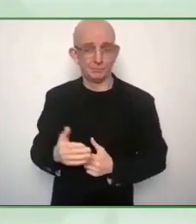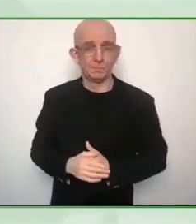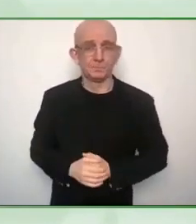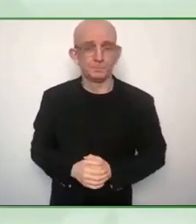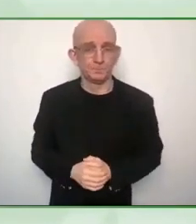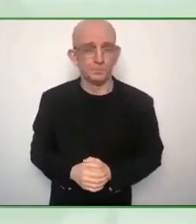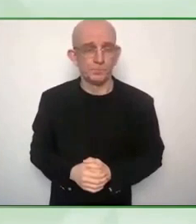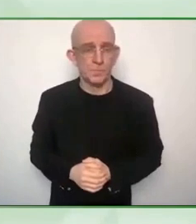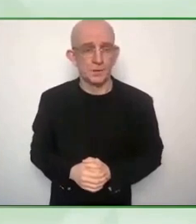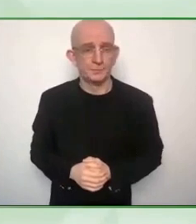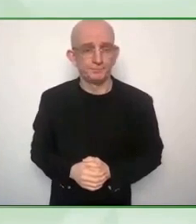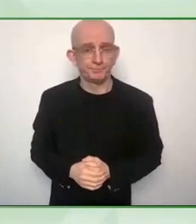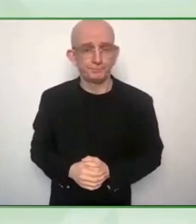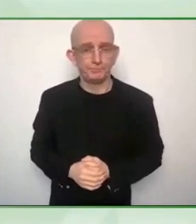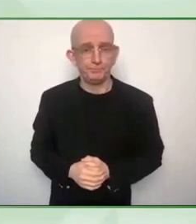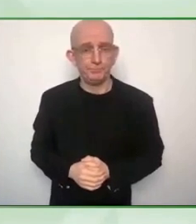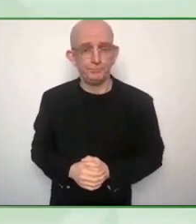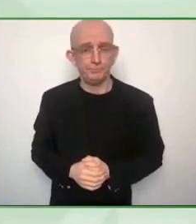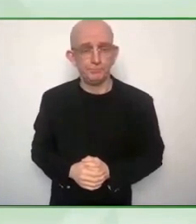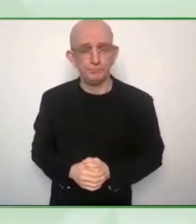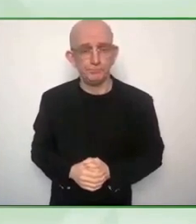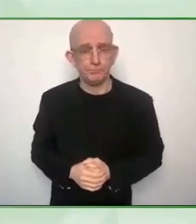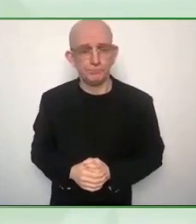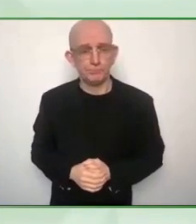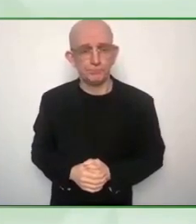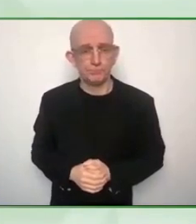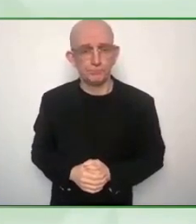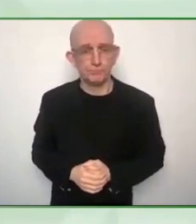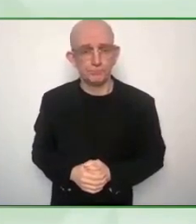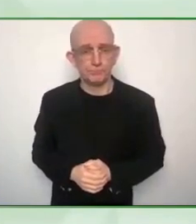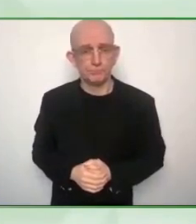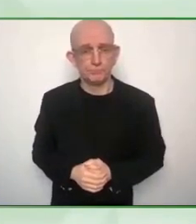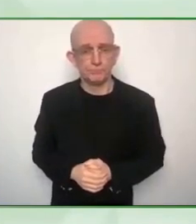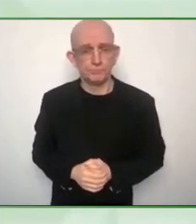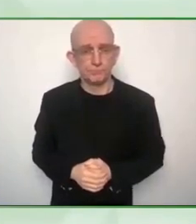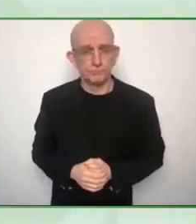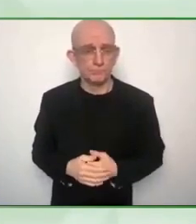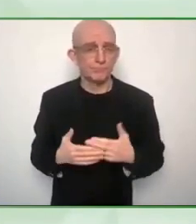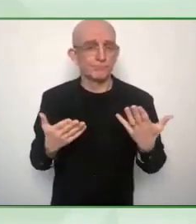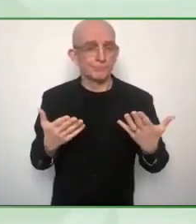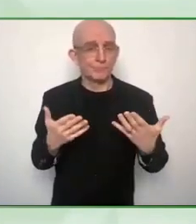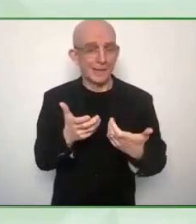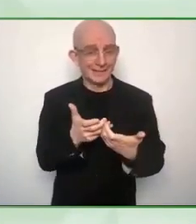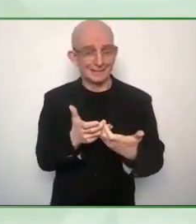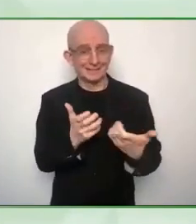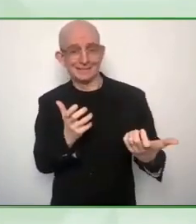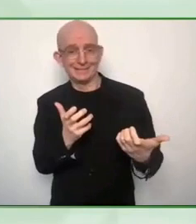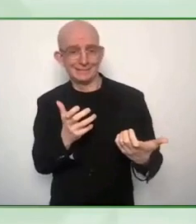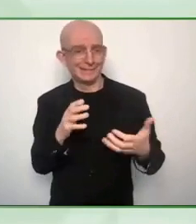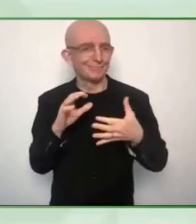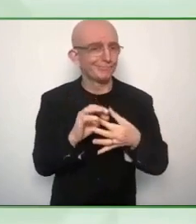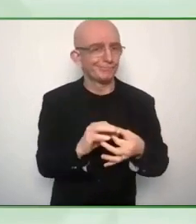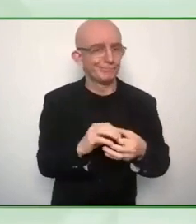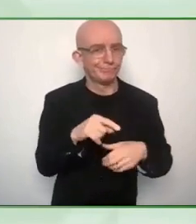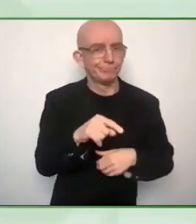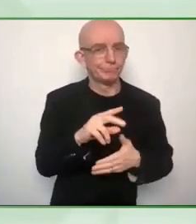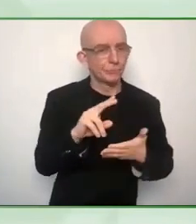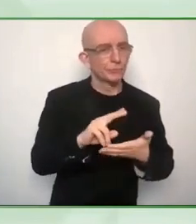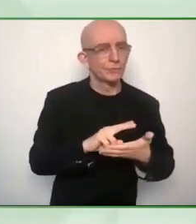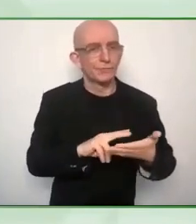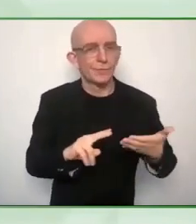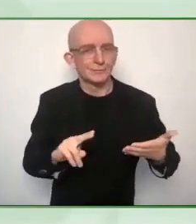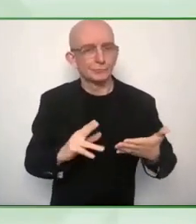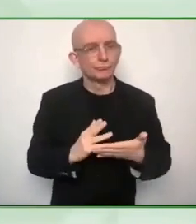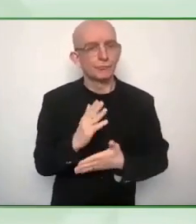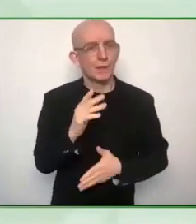Development Goals. So this year, the Global Disability Summit had 5 thematic